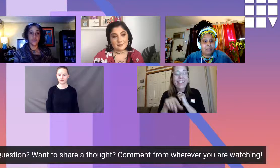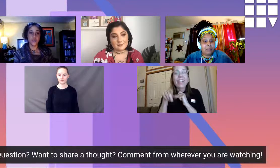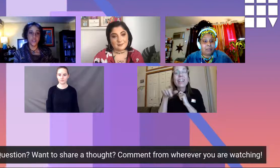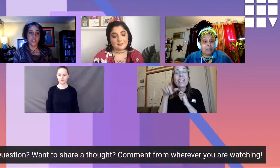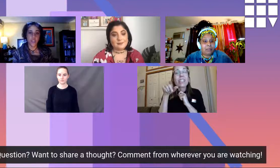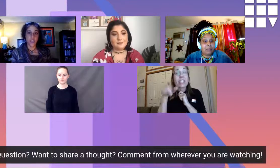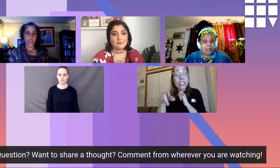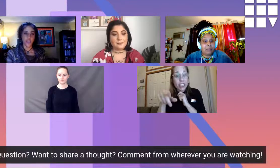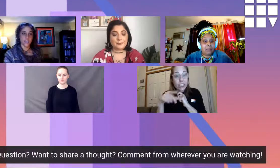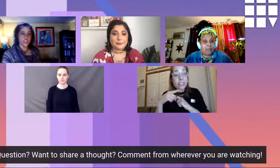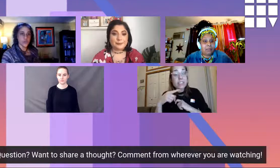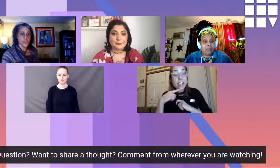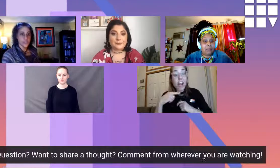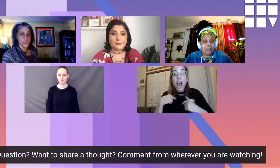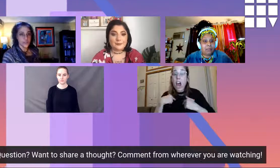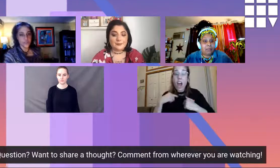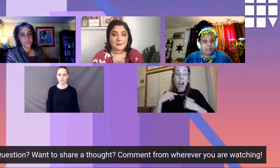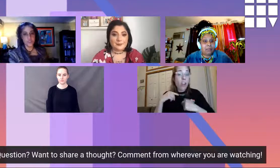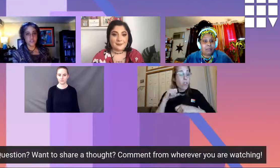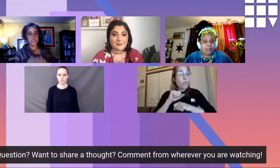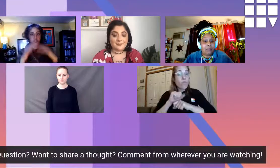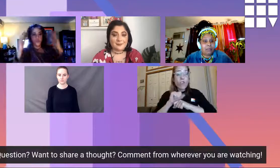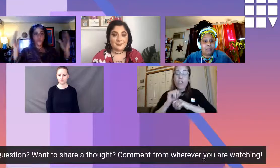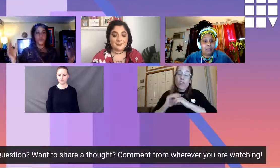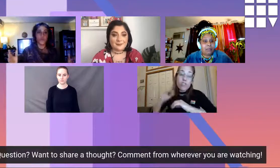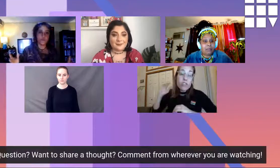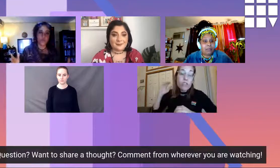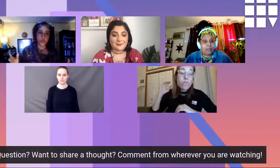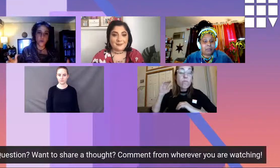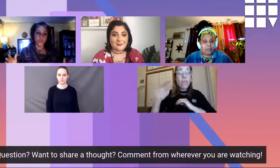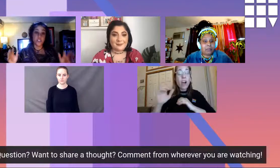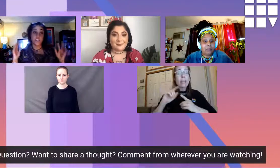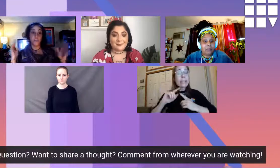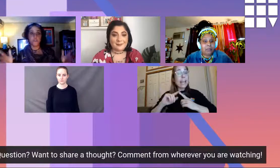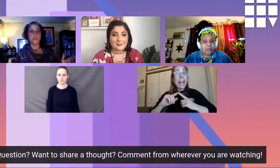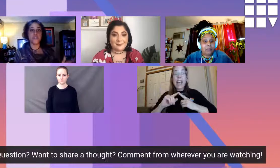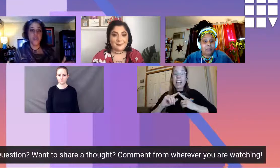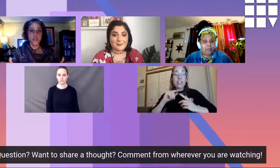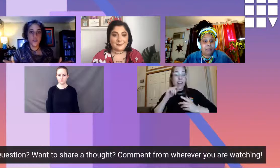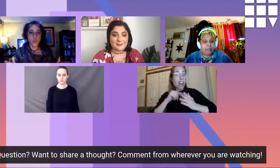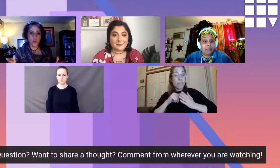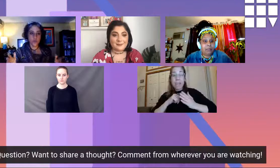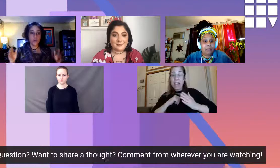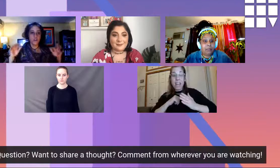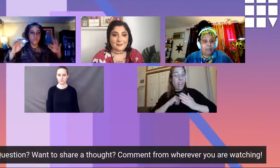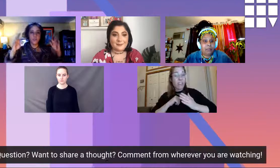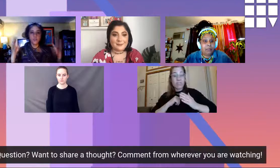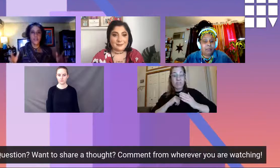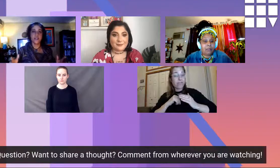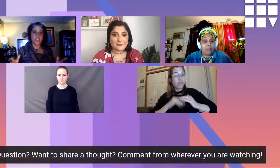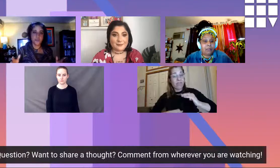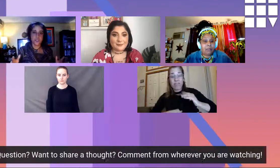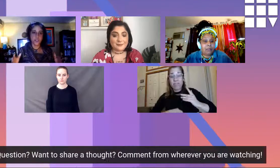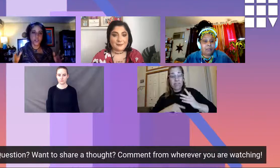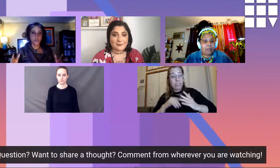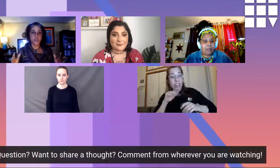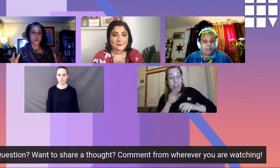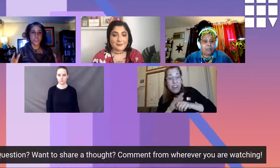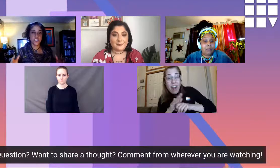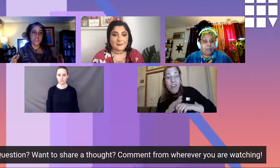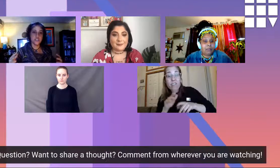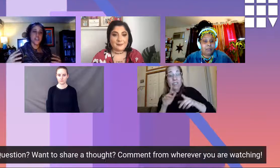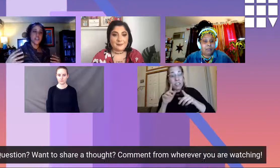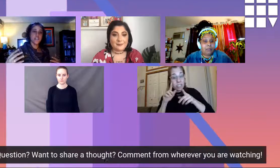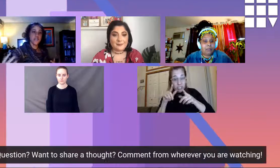and underpaid. And you are doing the work that is the historic work of Black women, and definitely the work of Black lesbians in our